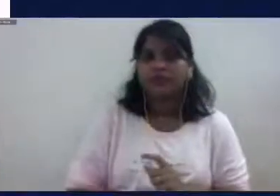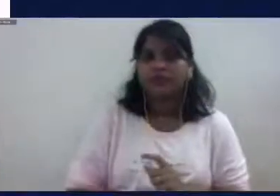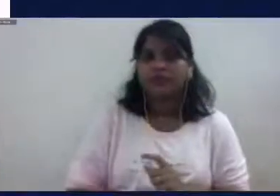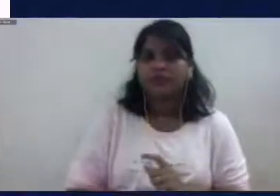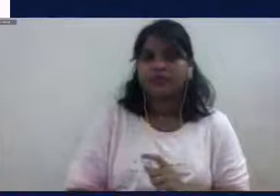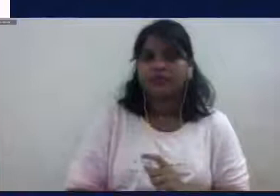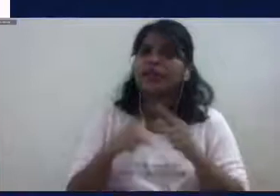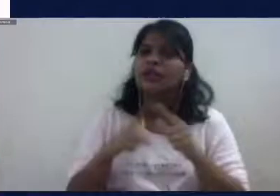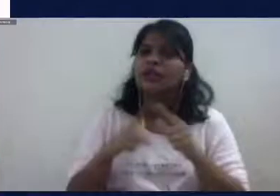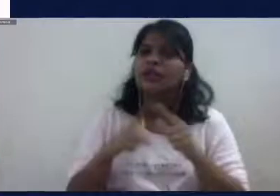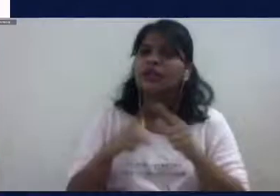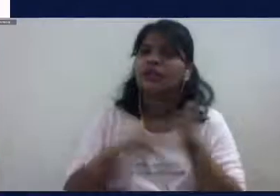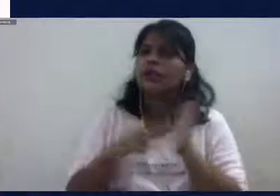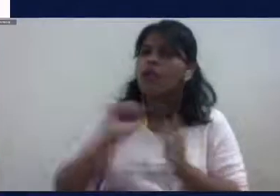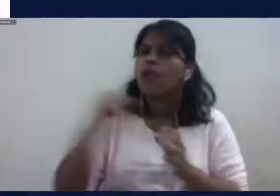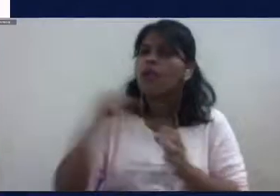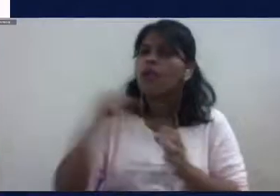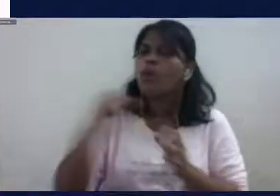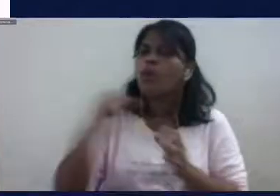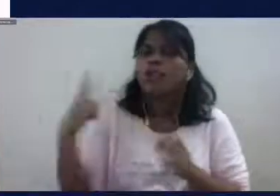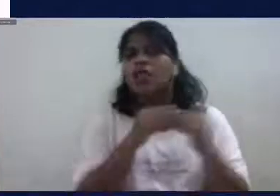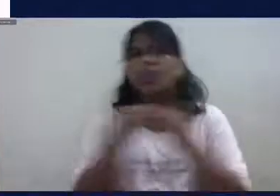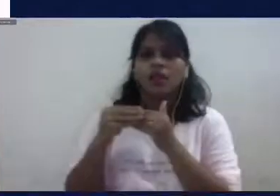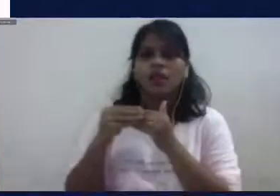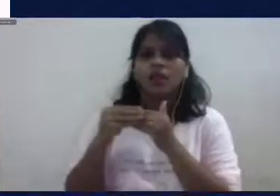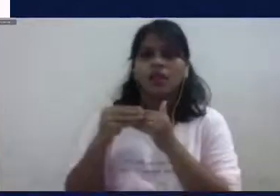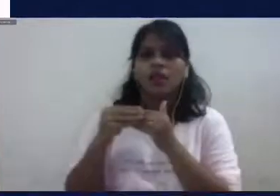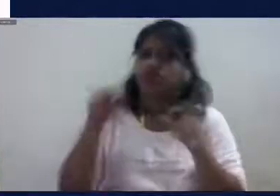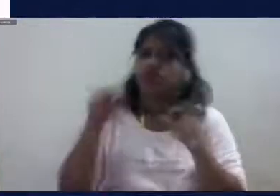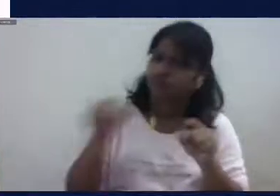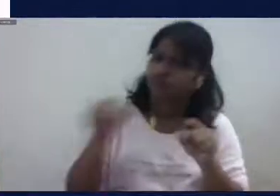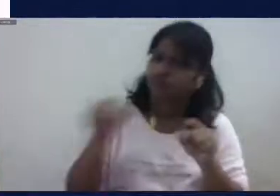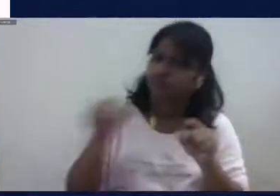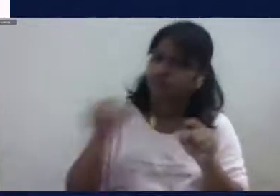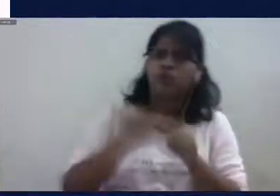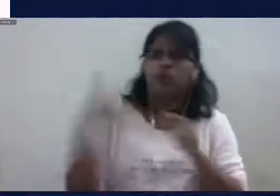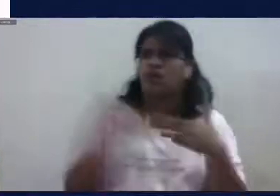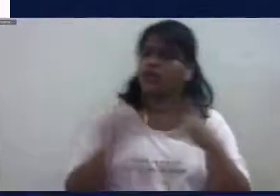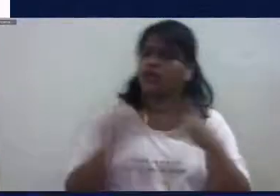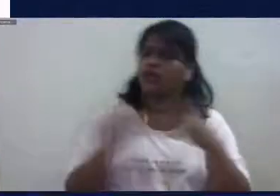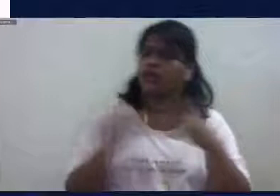essence, what you are is you're a leader of sorts. So you kind of lead the whole